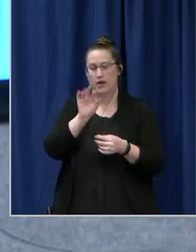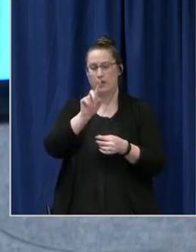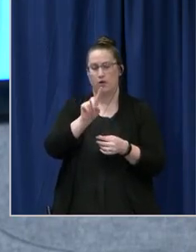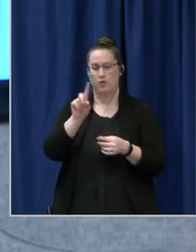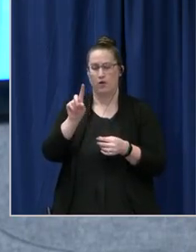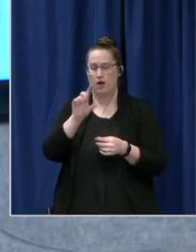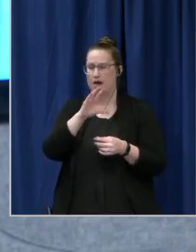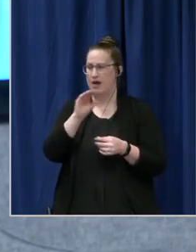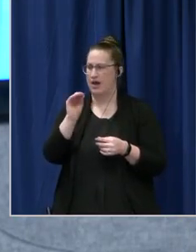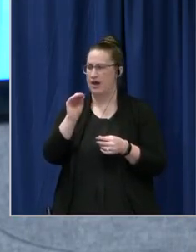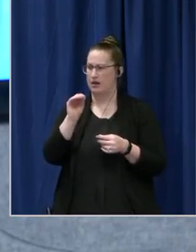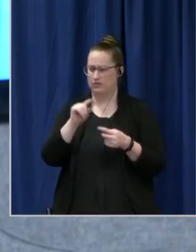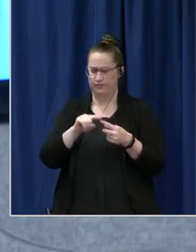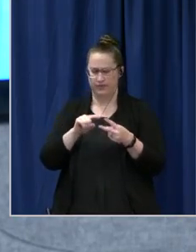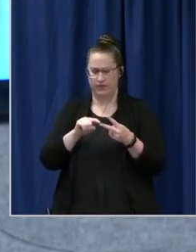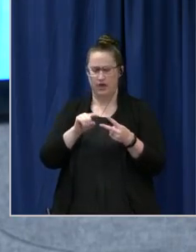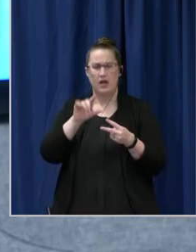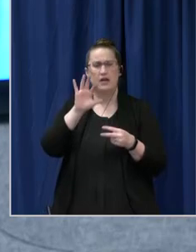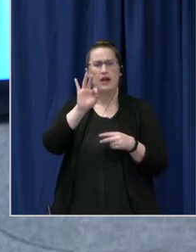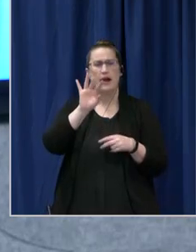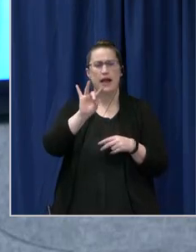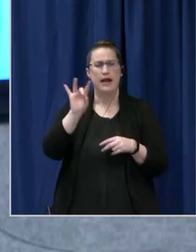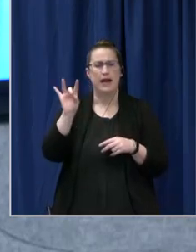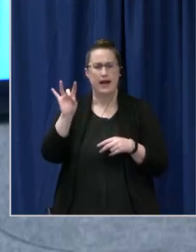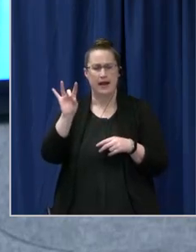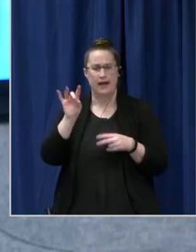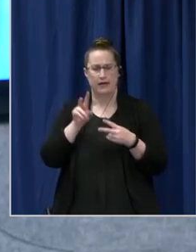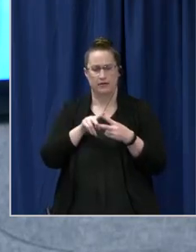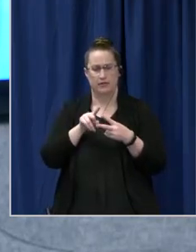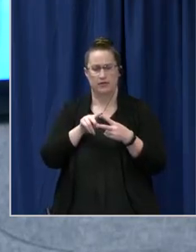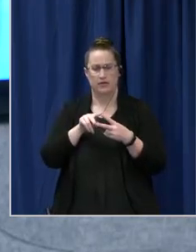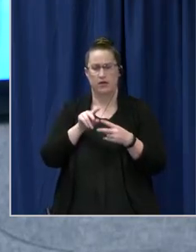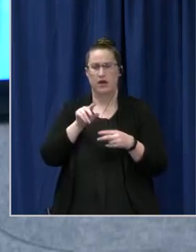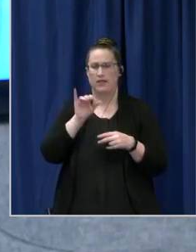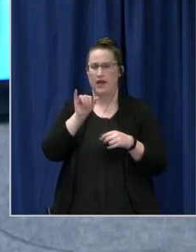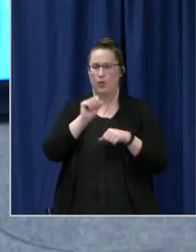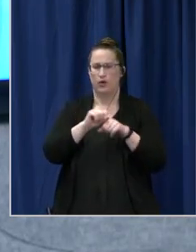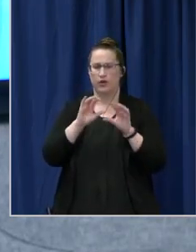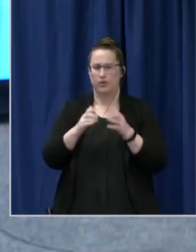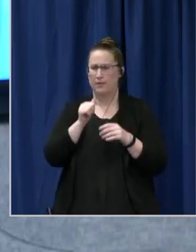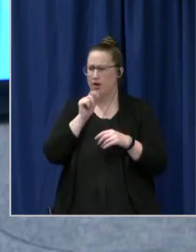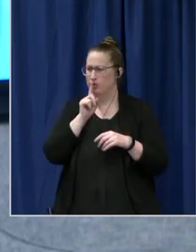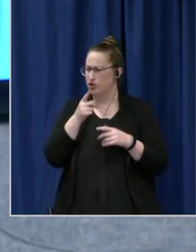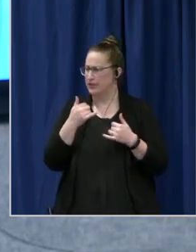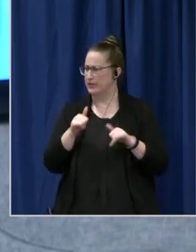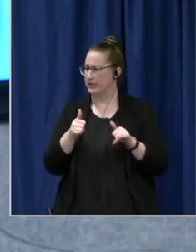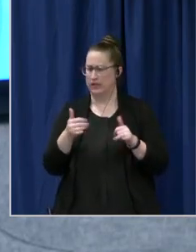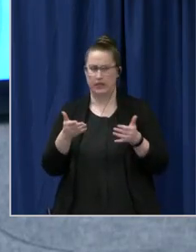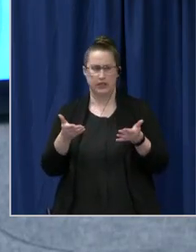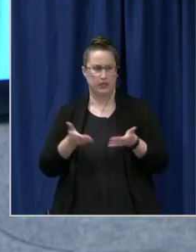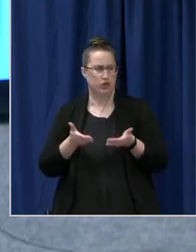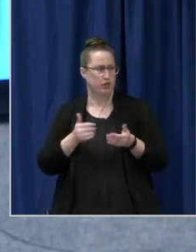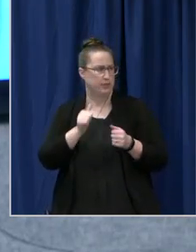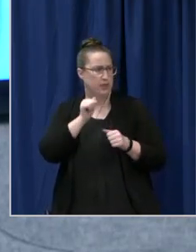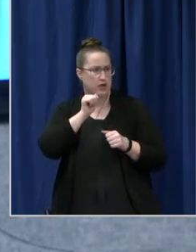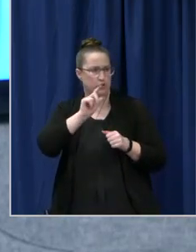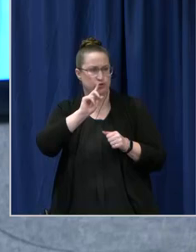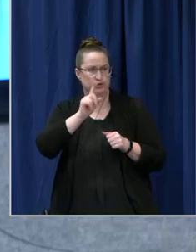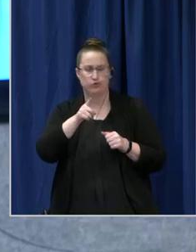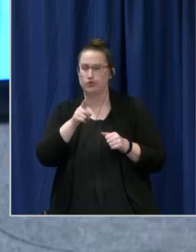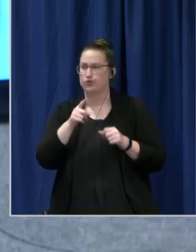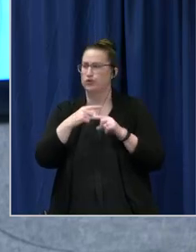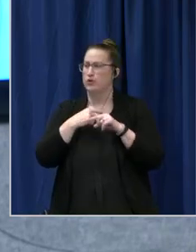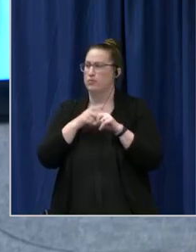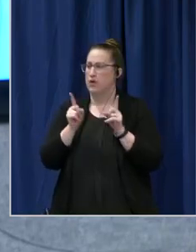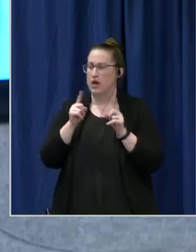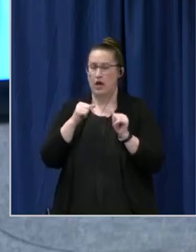and 988 working group, and I'm not sure if they are still here. But